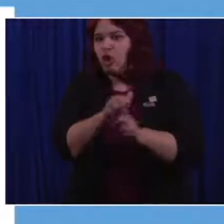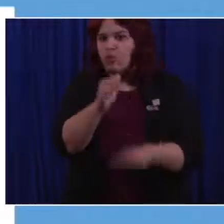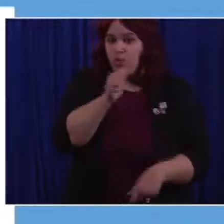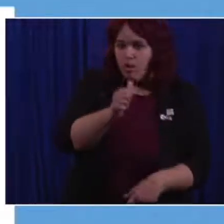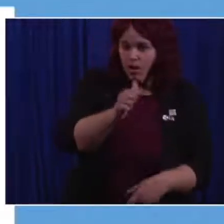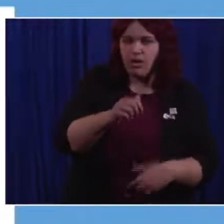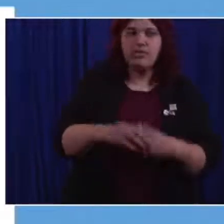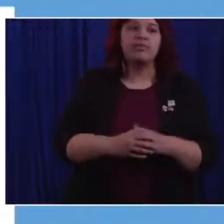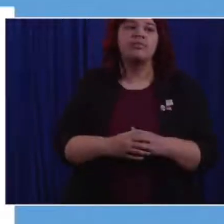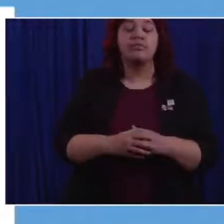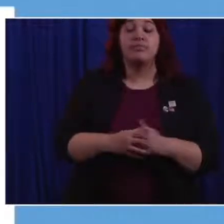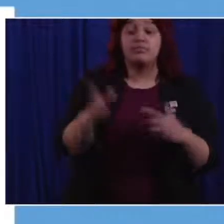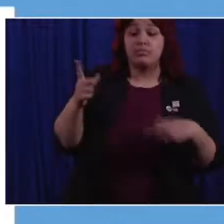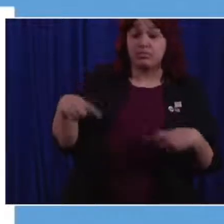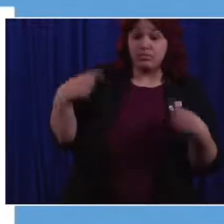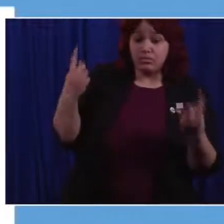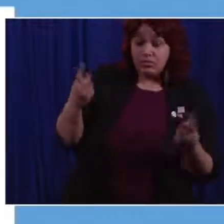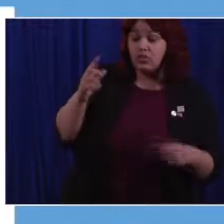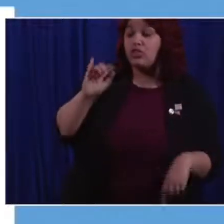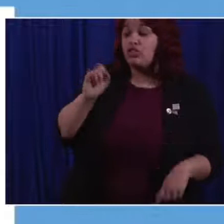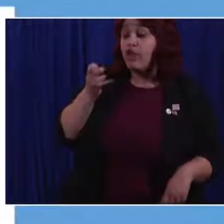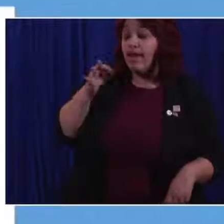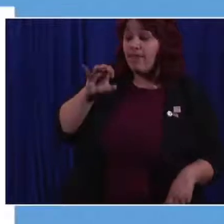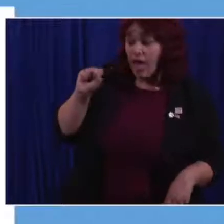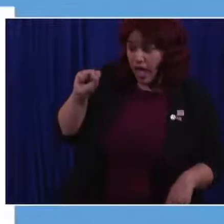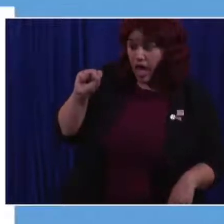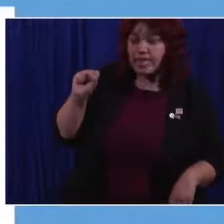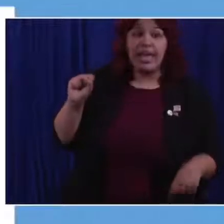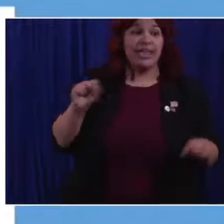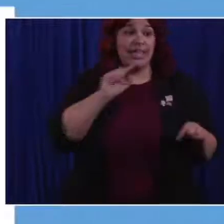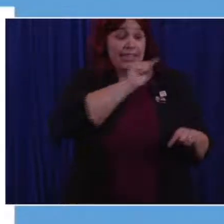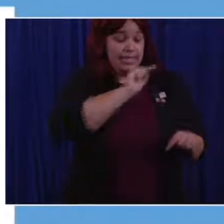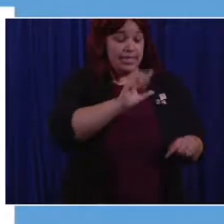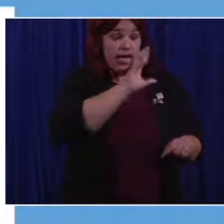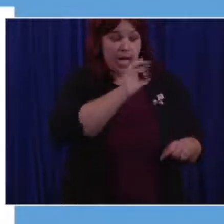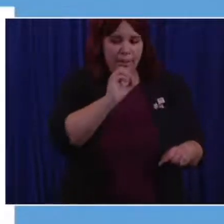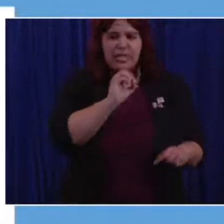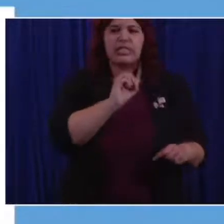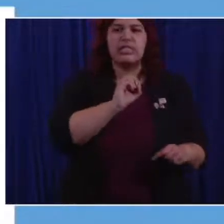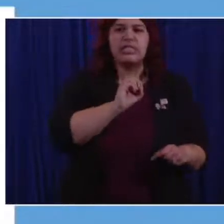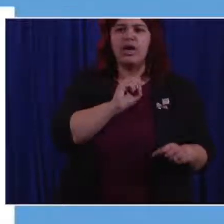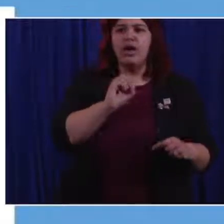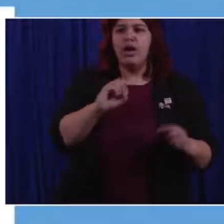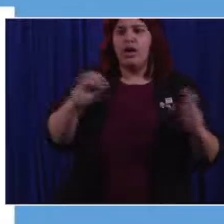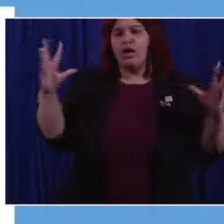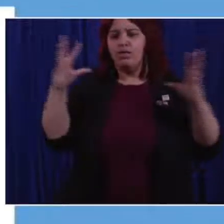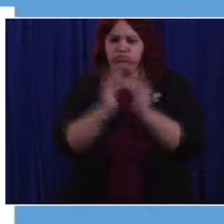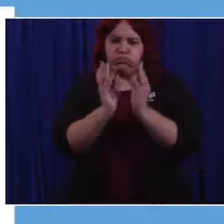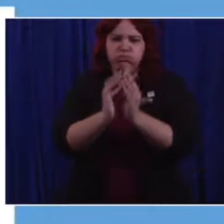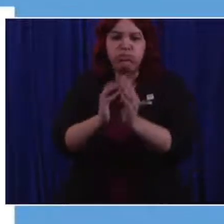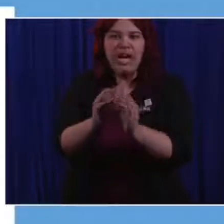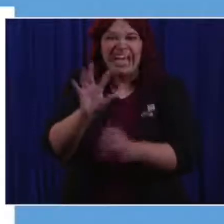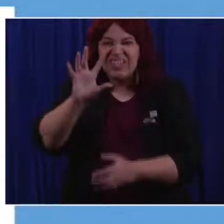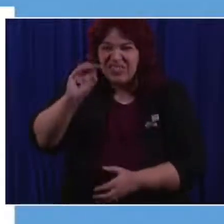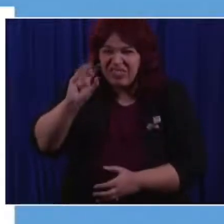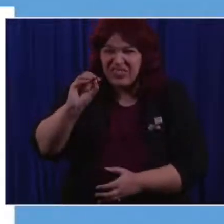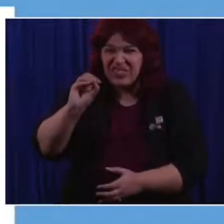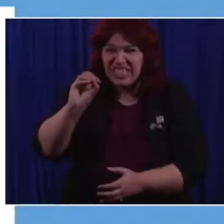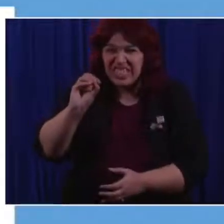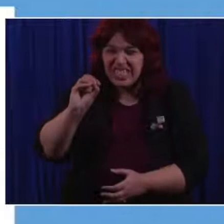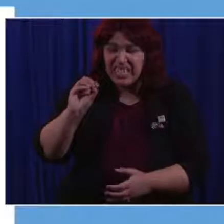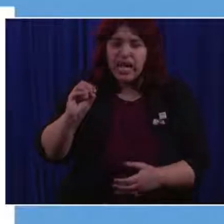between JFS teams. Those are anywhere from discovery to understand the current situation,